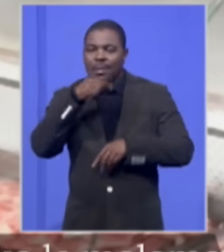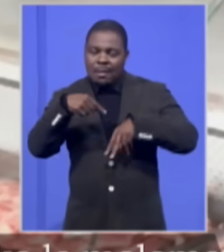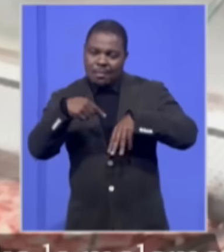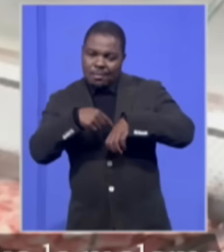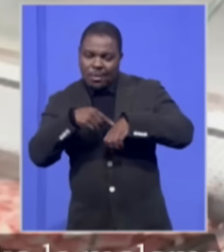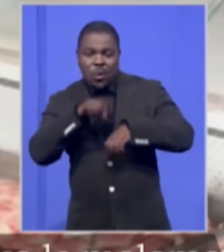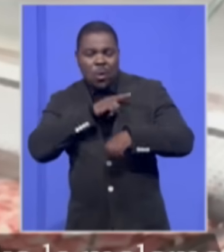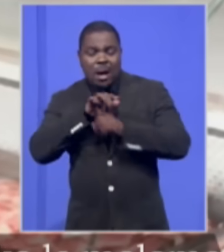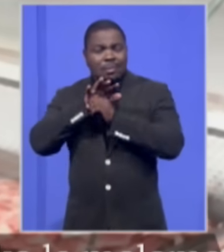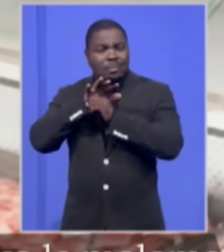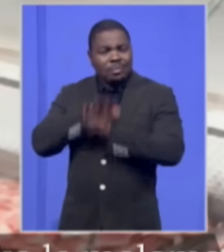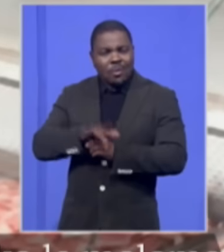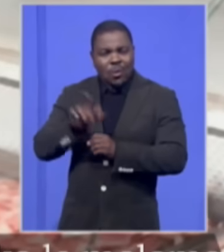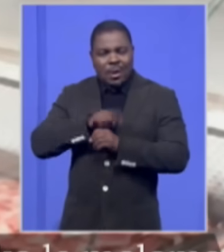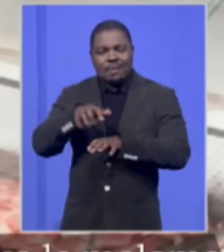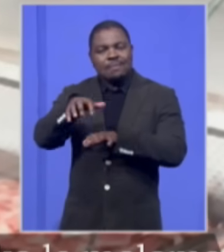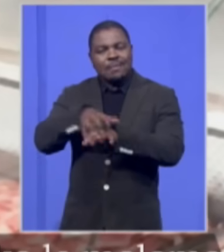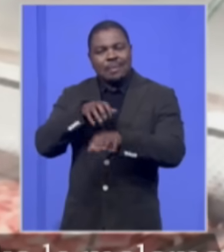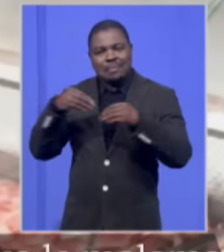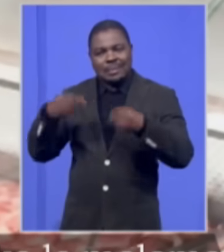kgathalelo lekaleng la temothuo.